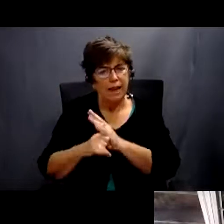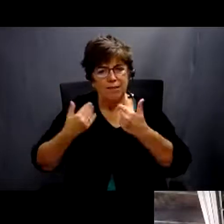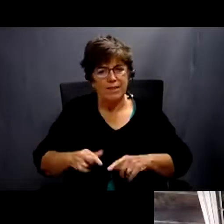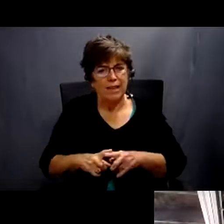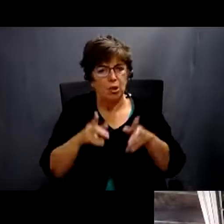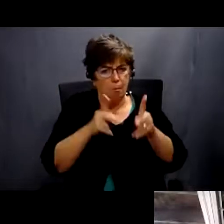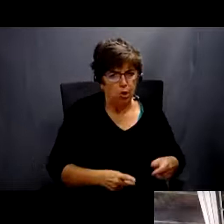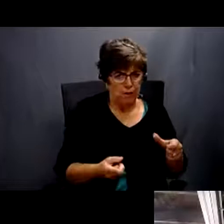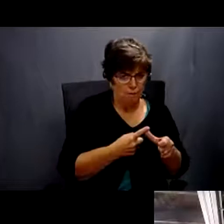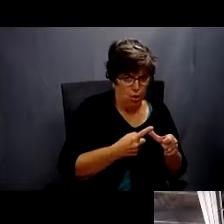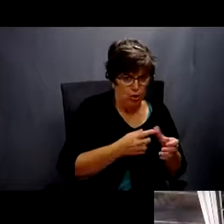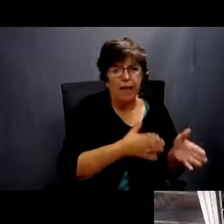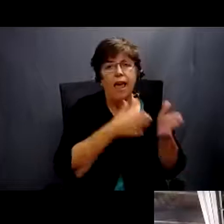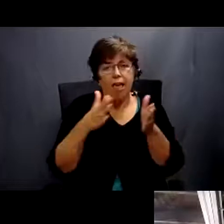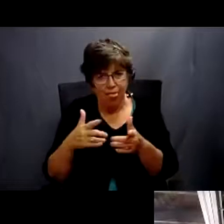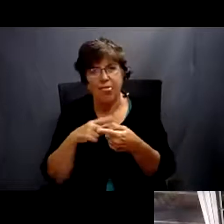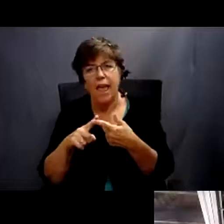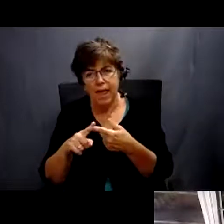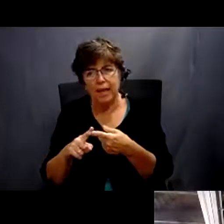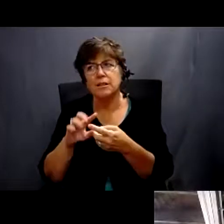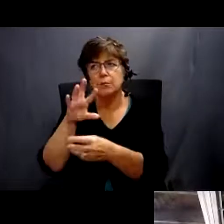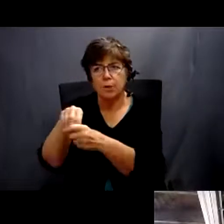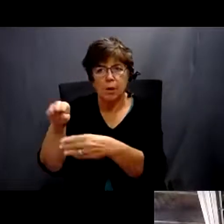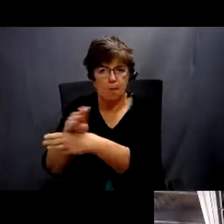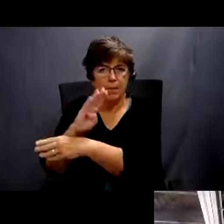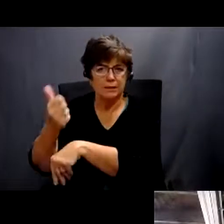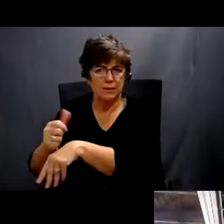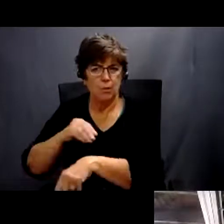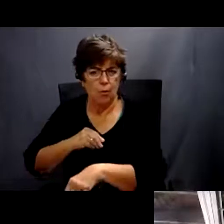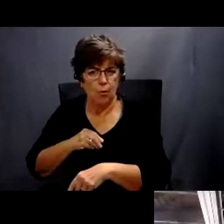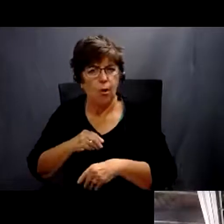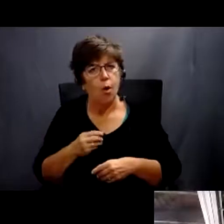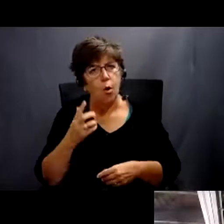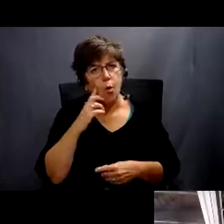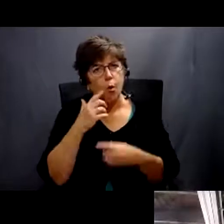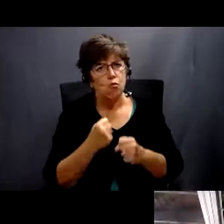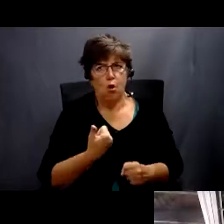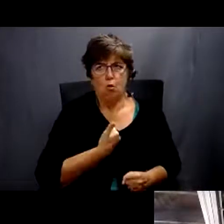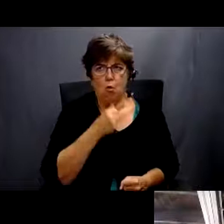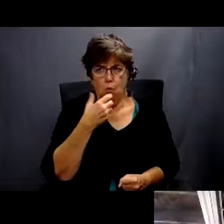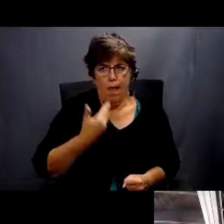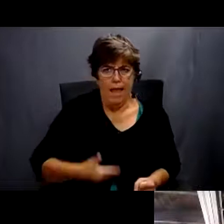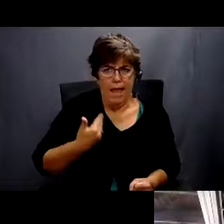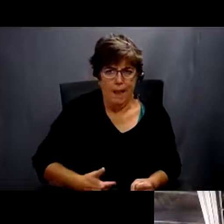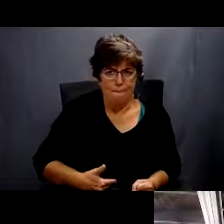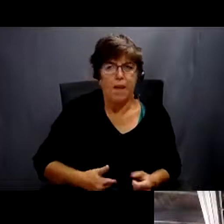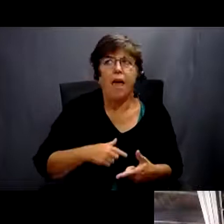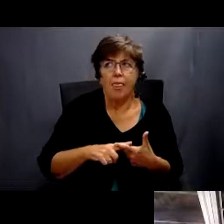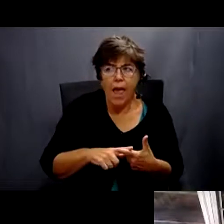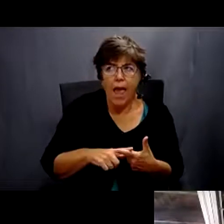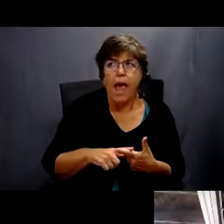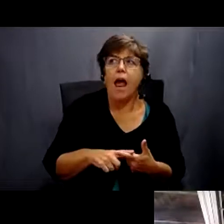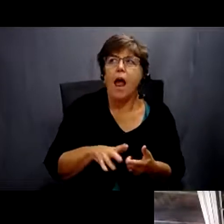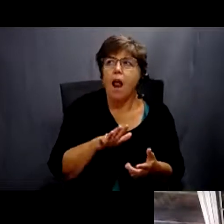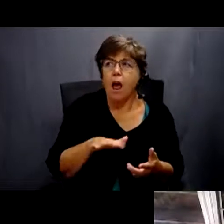just want to have a stronger commitment to myself before becoming an entrepreneur. And that is partially because of some examples that I've seen from